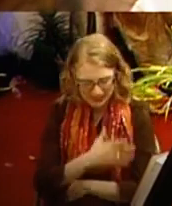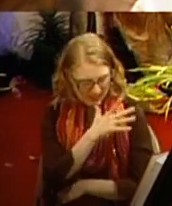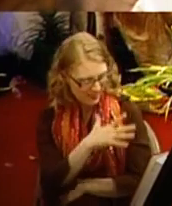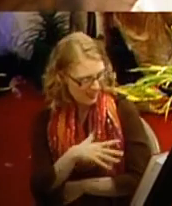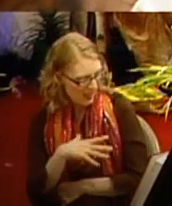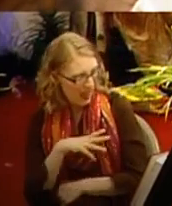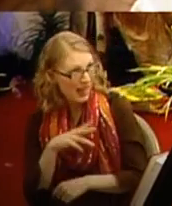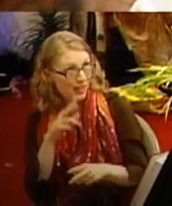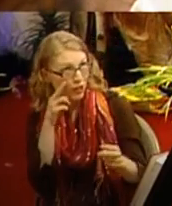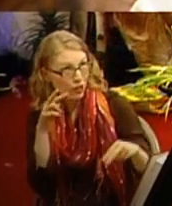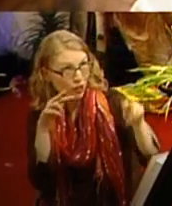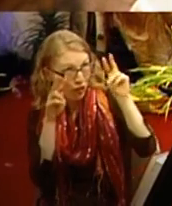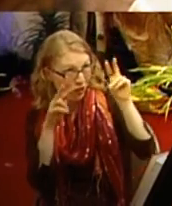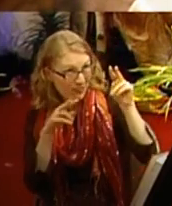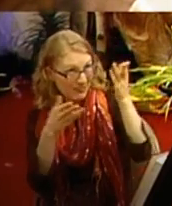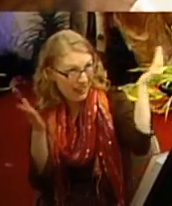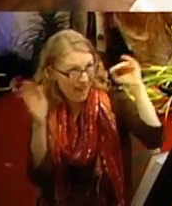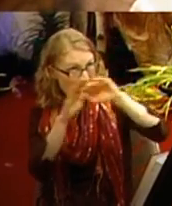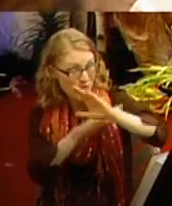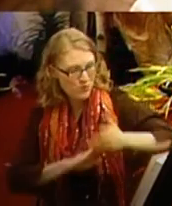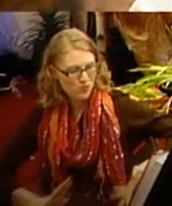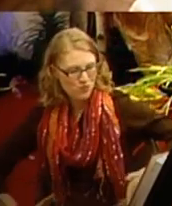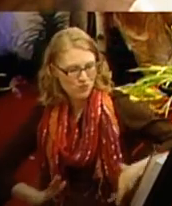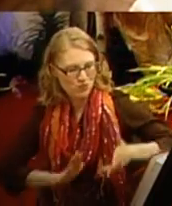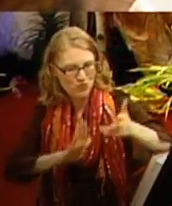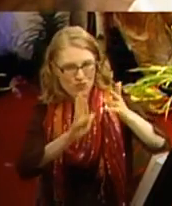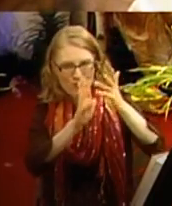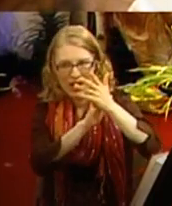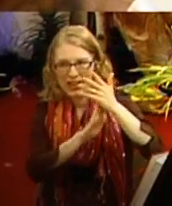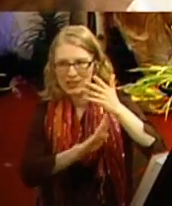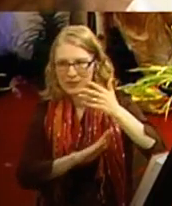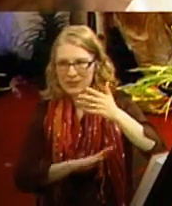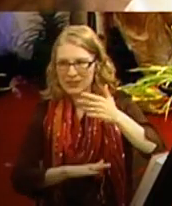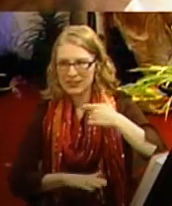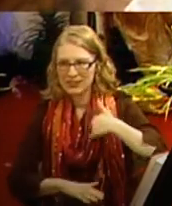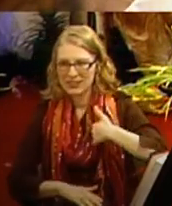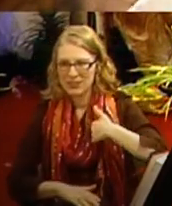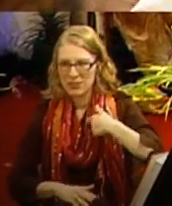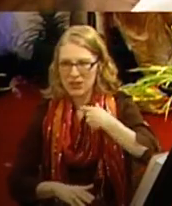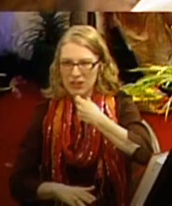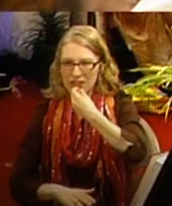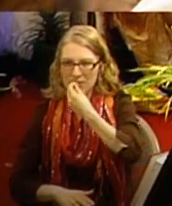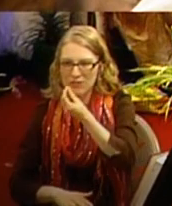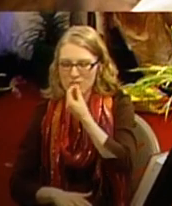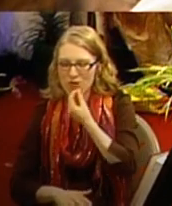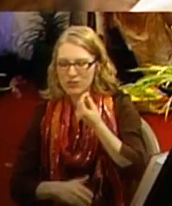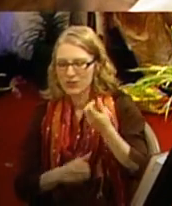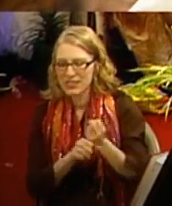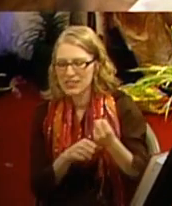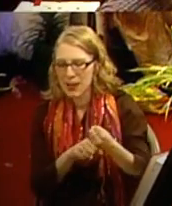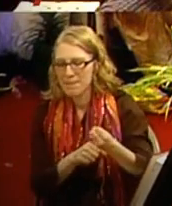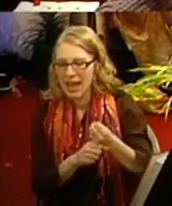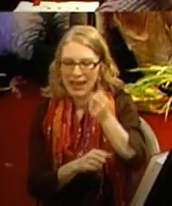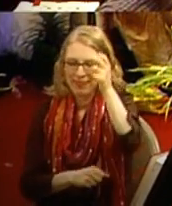looked to heaven and she said, "Praise the Lord, he gave me the groceries and made the devil pay for them."